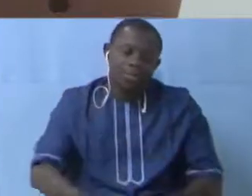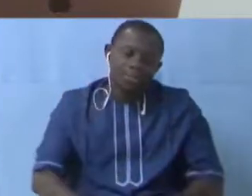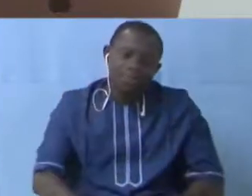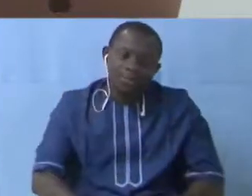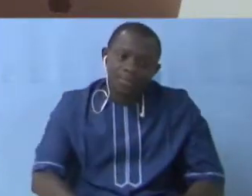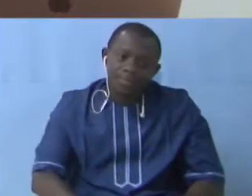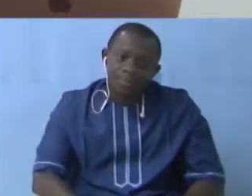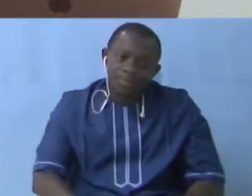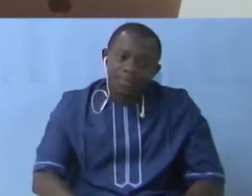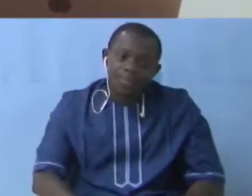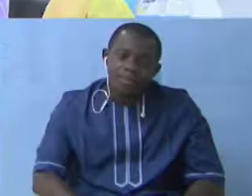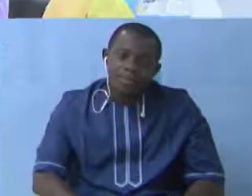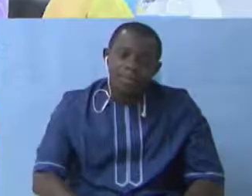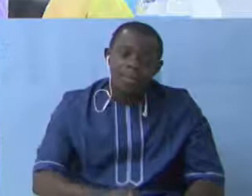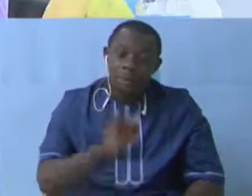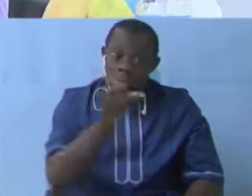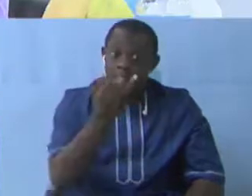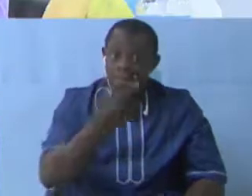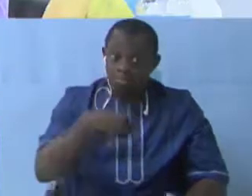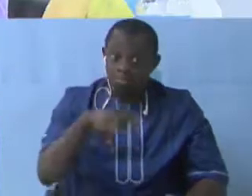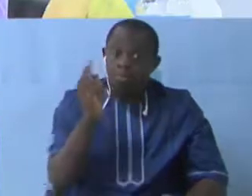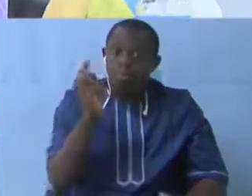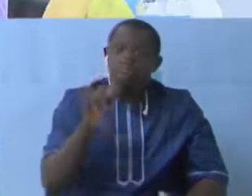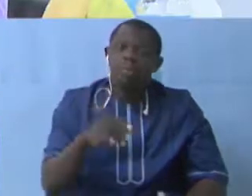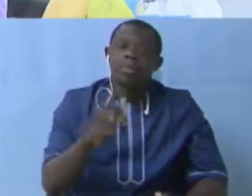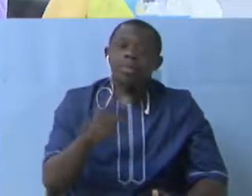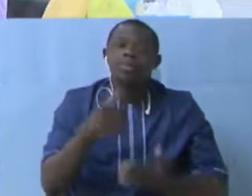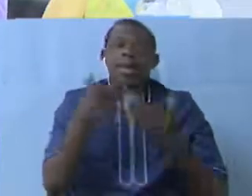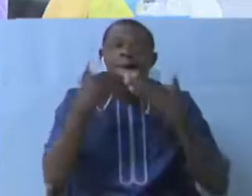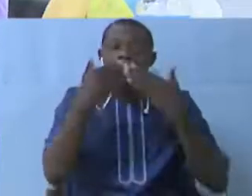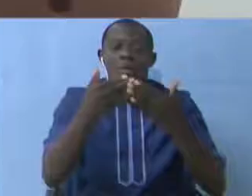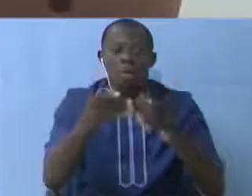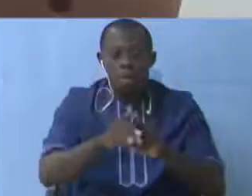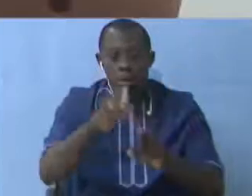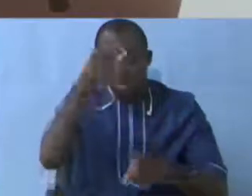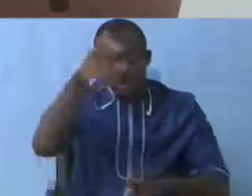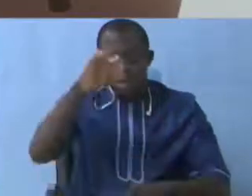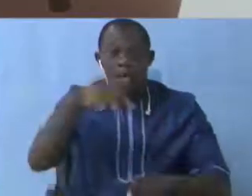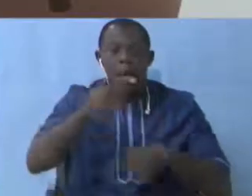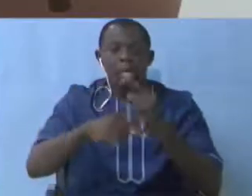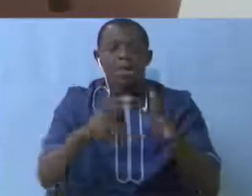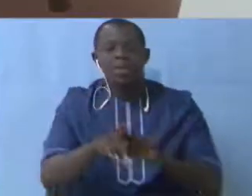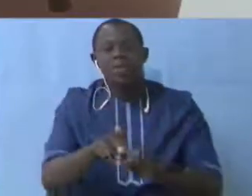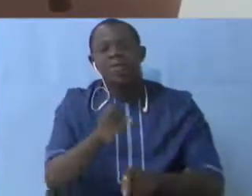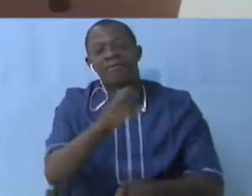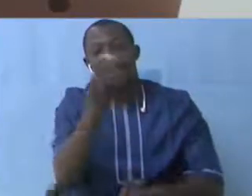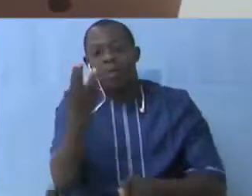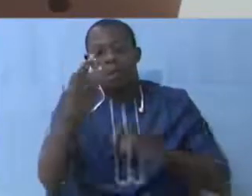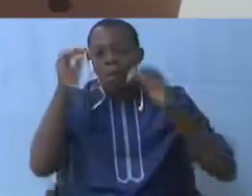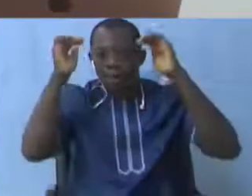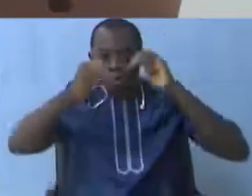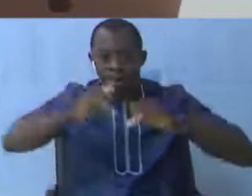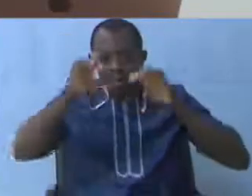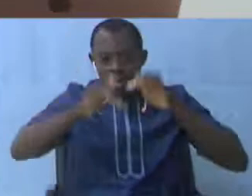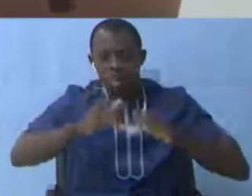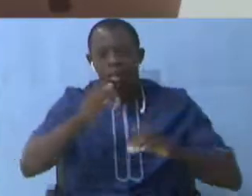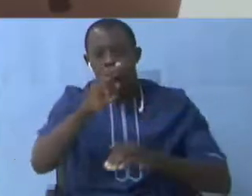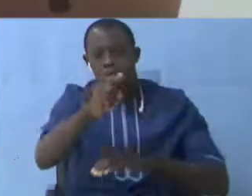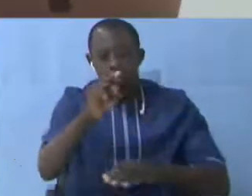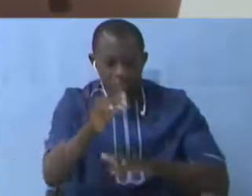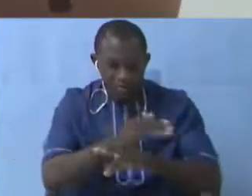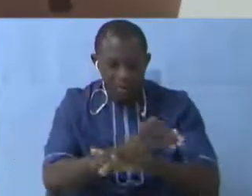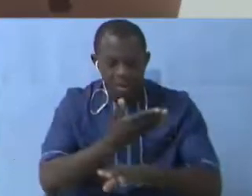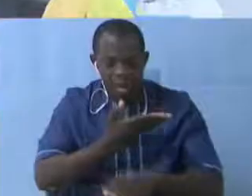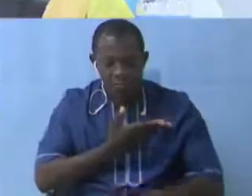nii. That's correct. Can you tell the Commission about a few of these meetings that you had? ndax mun ngaa wax commission bi